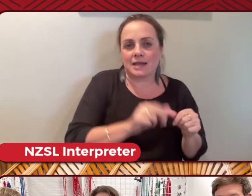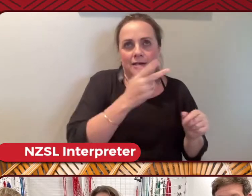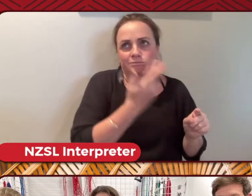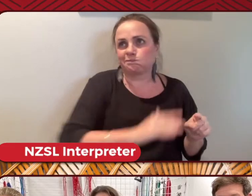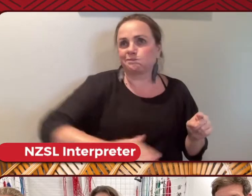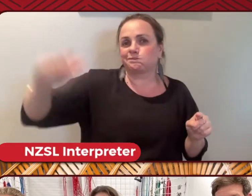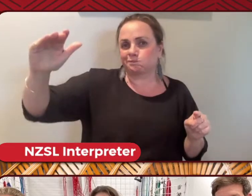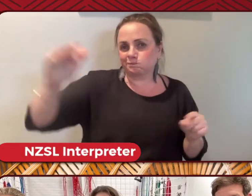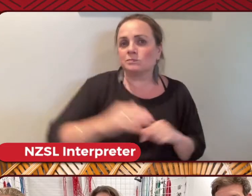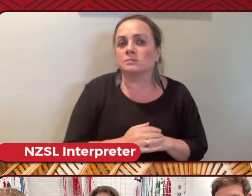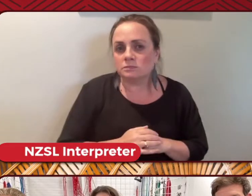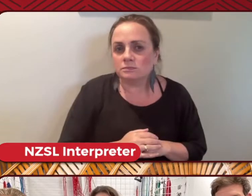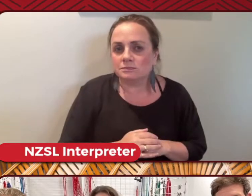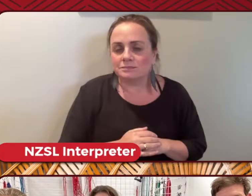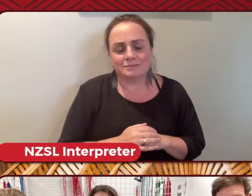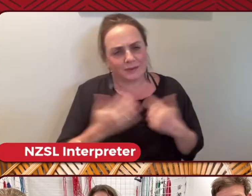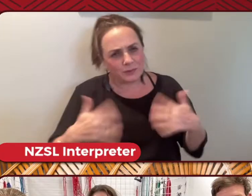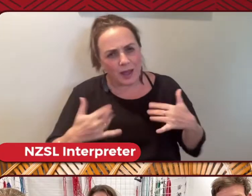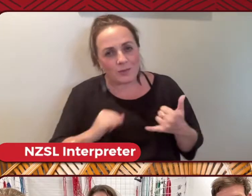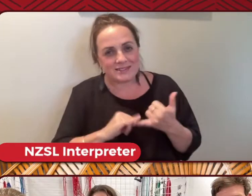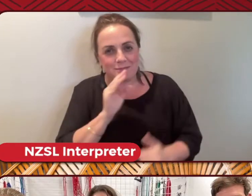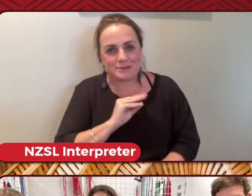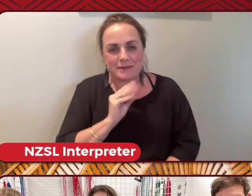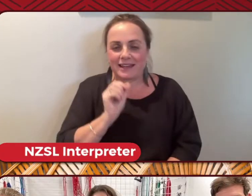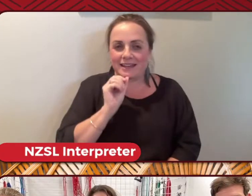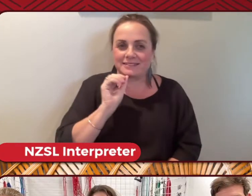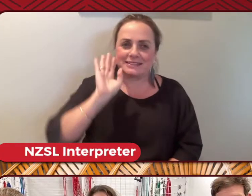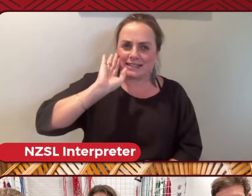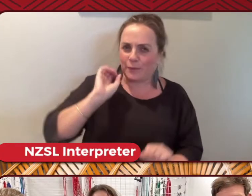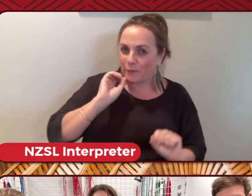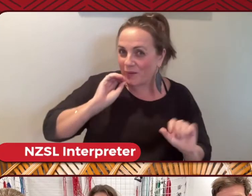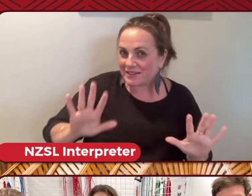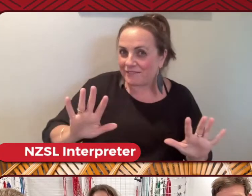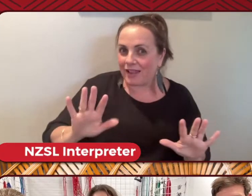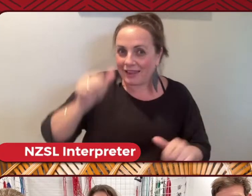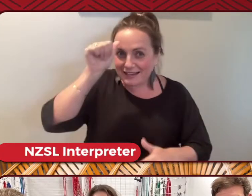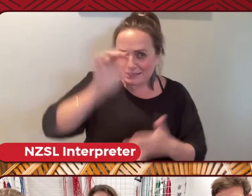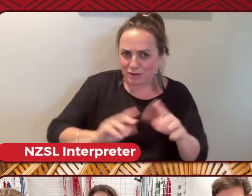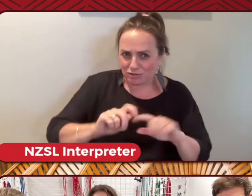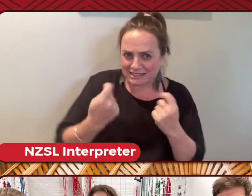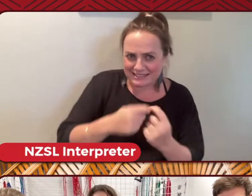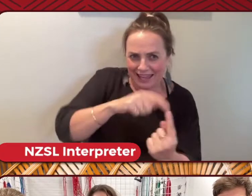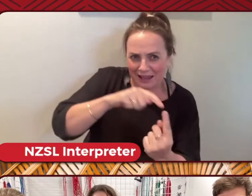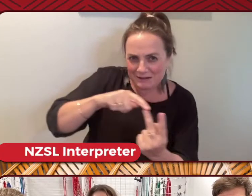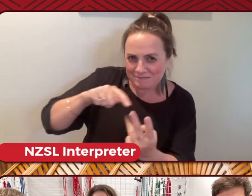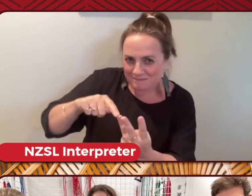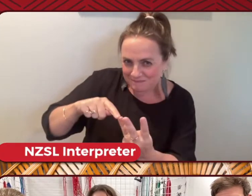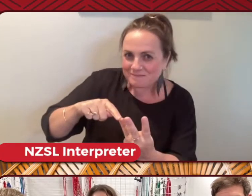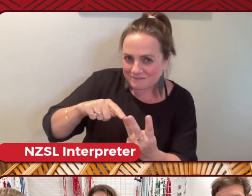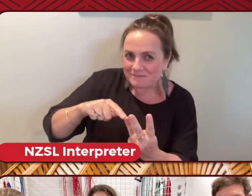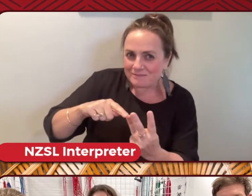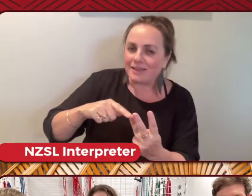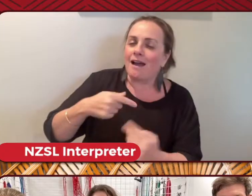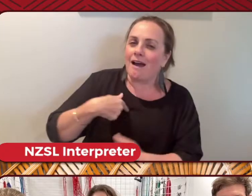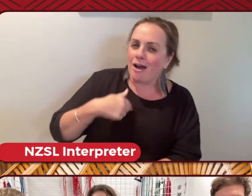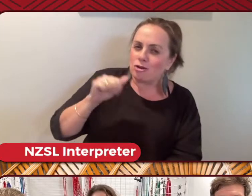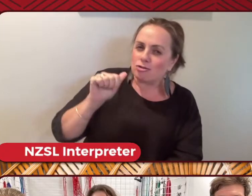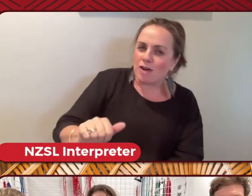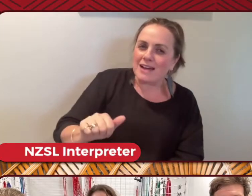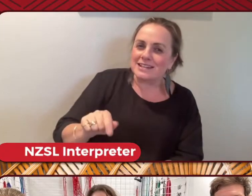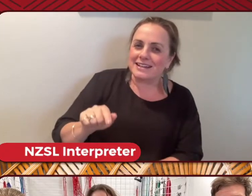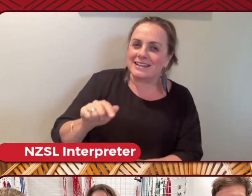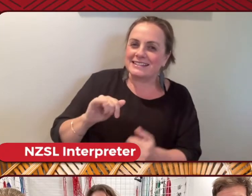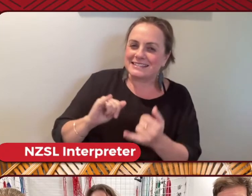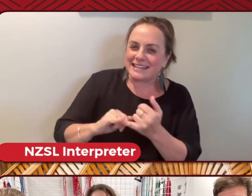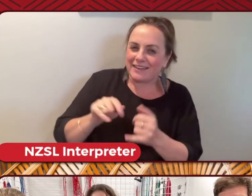Simon speaking. Wonderful. Sounds like quite the experienced team. And I resonate with what you said, Steve, about falling into the industry. Something